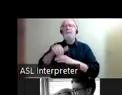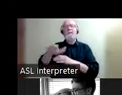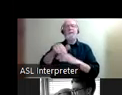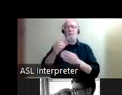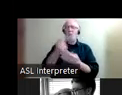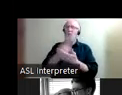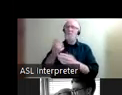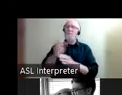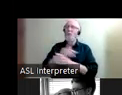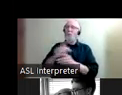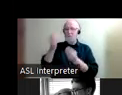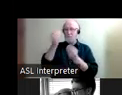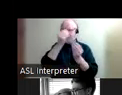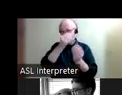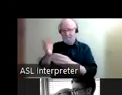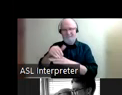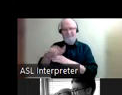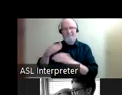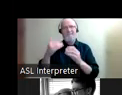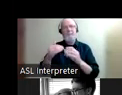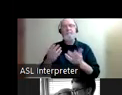to the event.